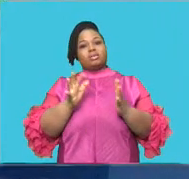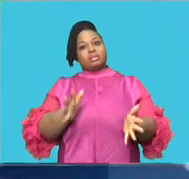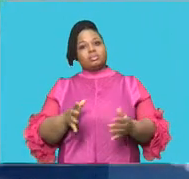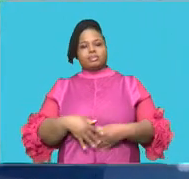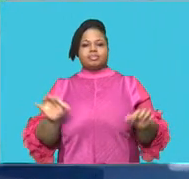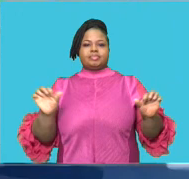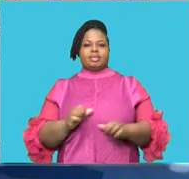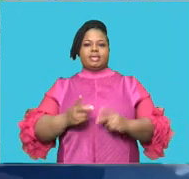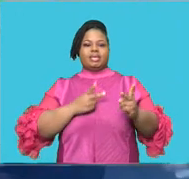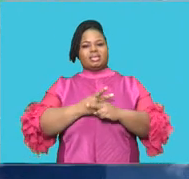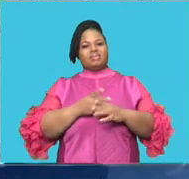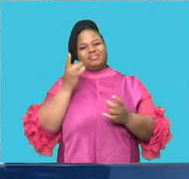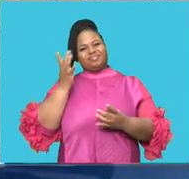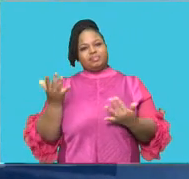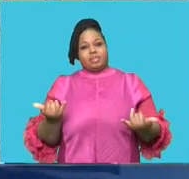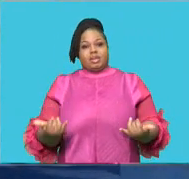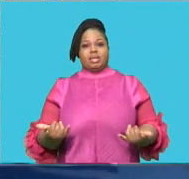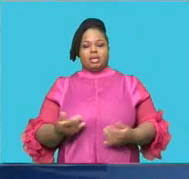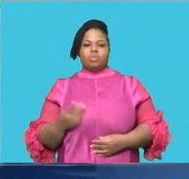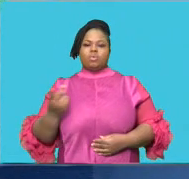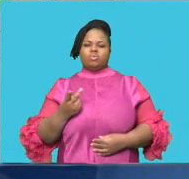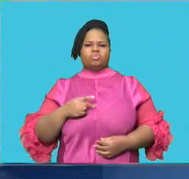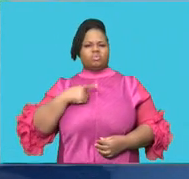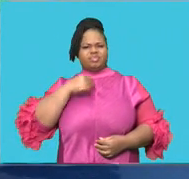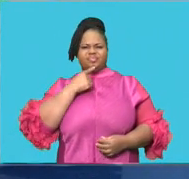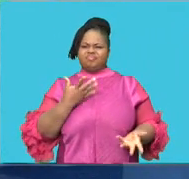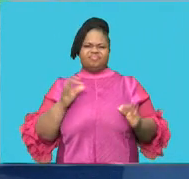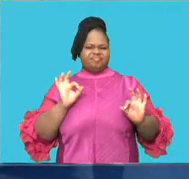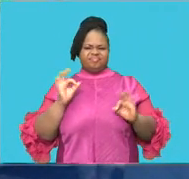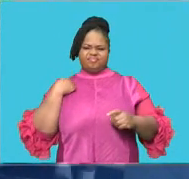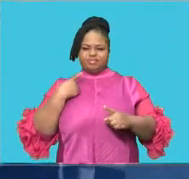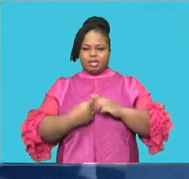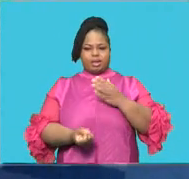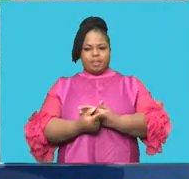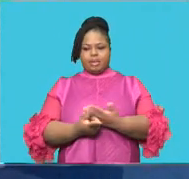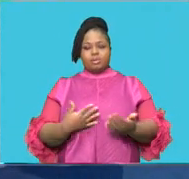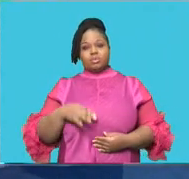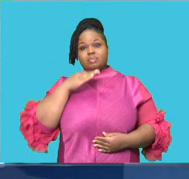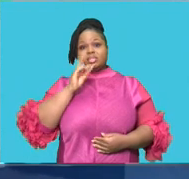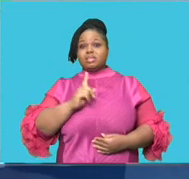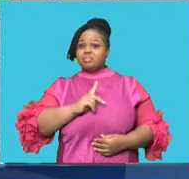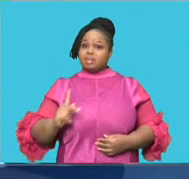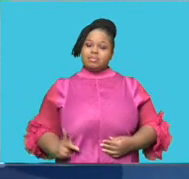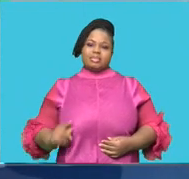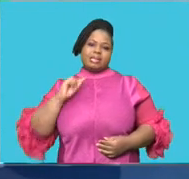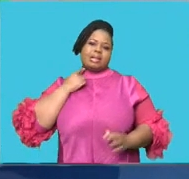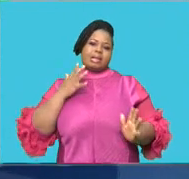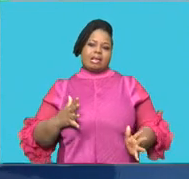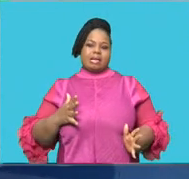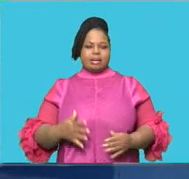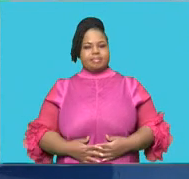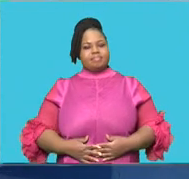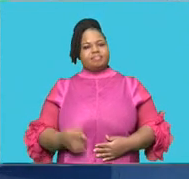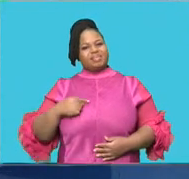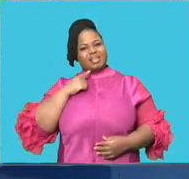go back to their working station. But as we speak now, nothing has happened. It means our Premier is a liar, was lying to